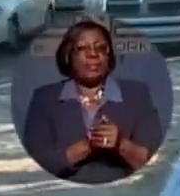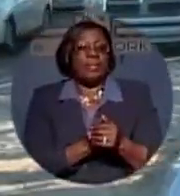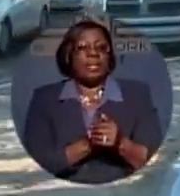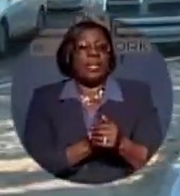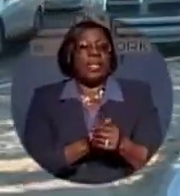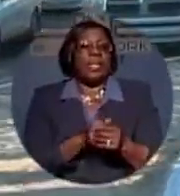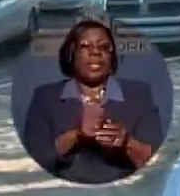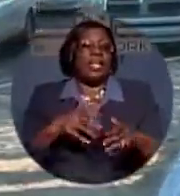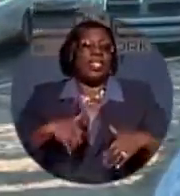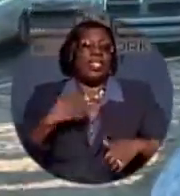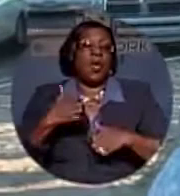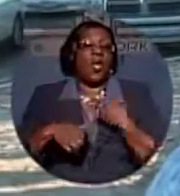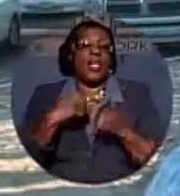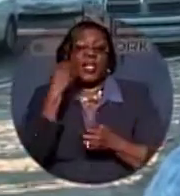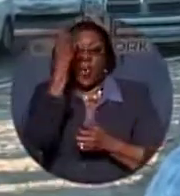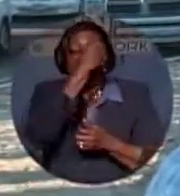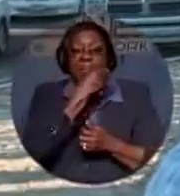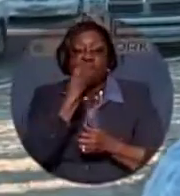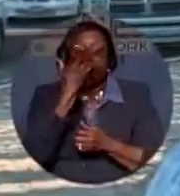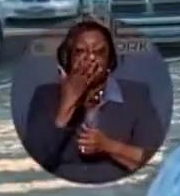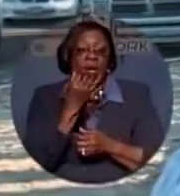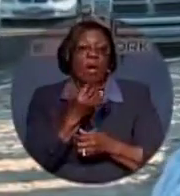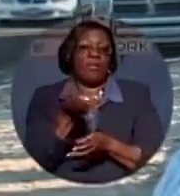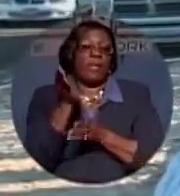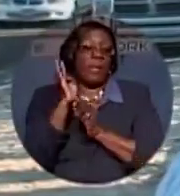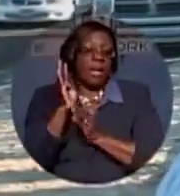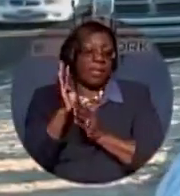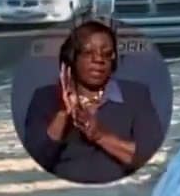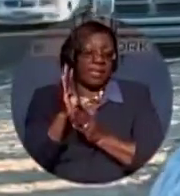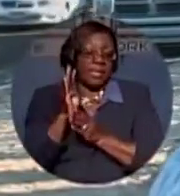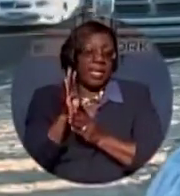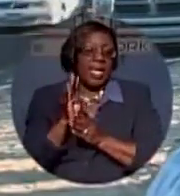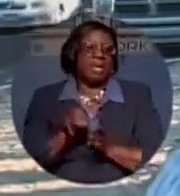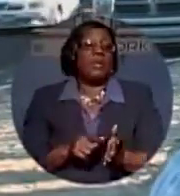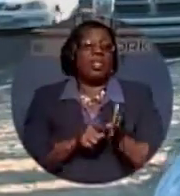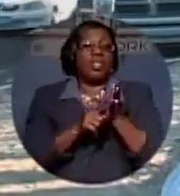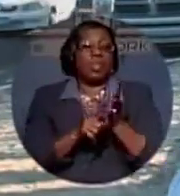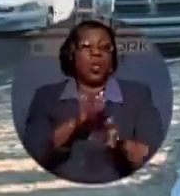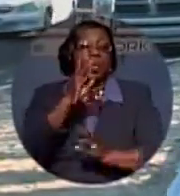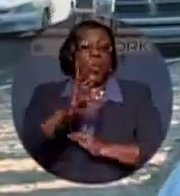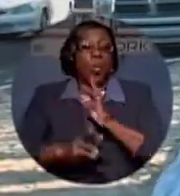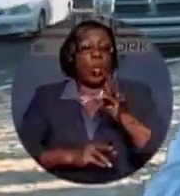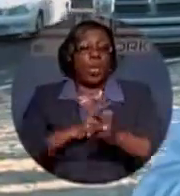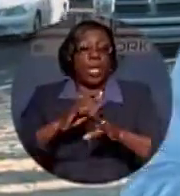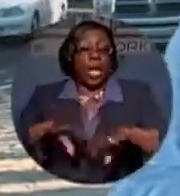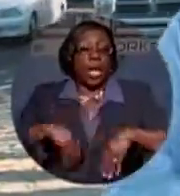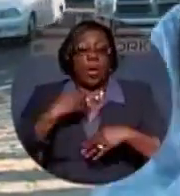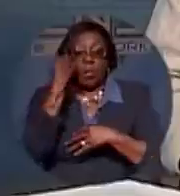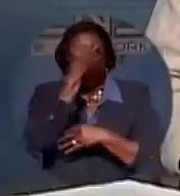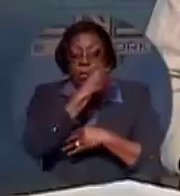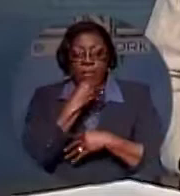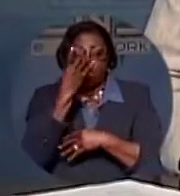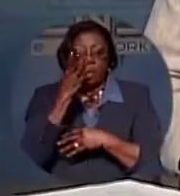of the Bahamas, and we take our hats off so we can show to the world how beautiful the Bahamas